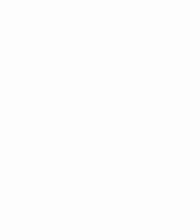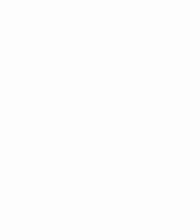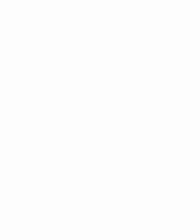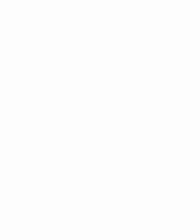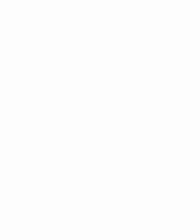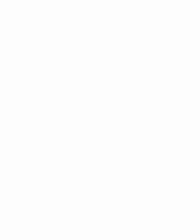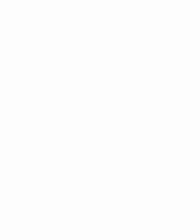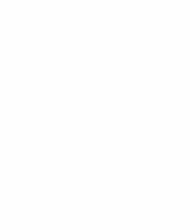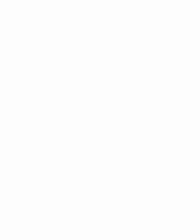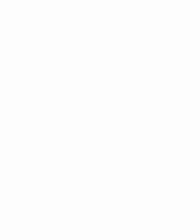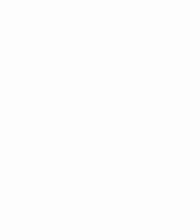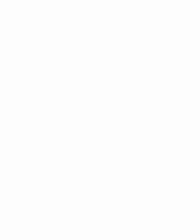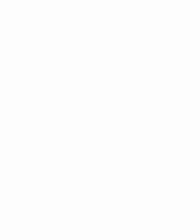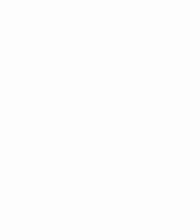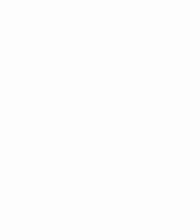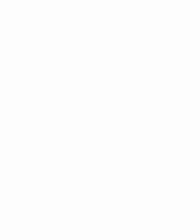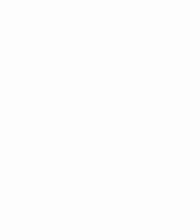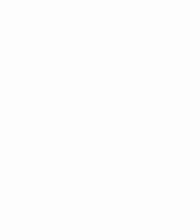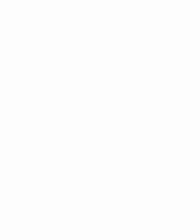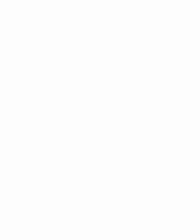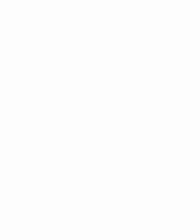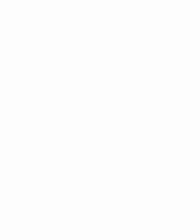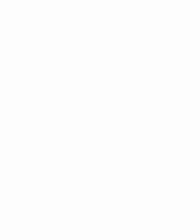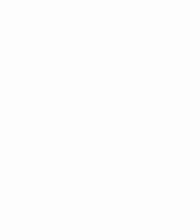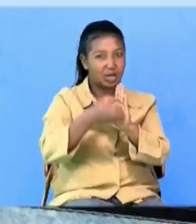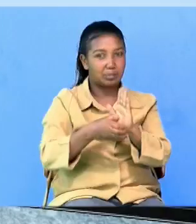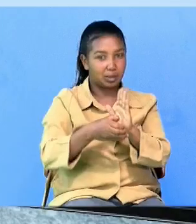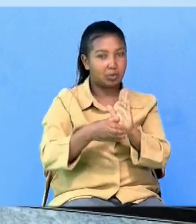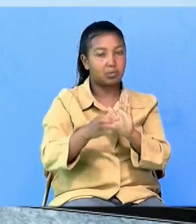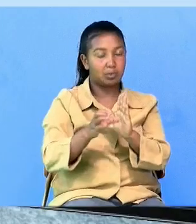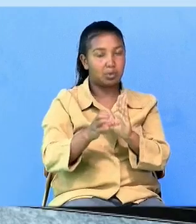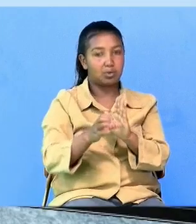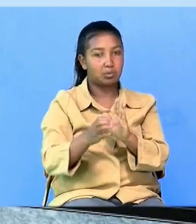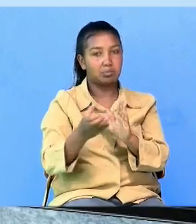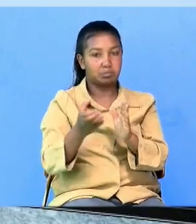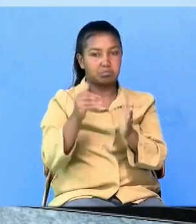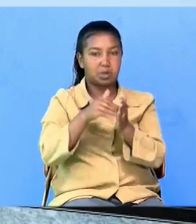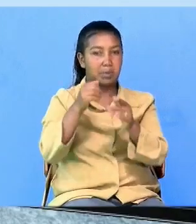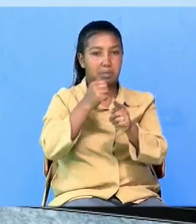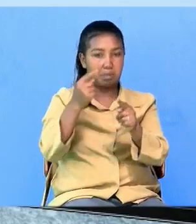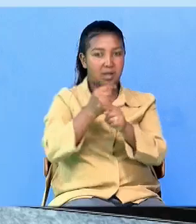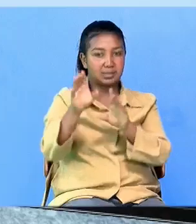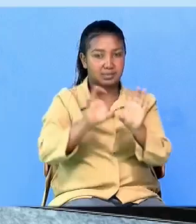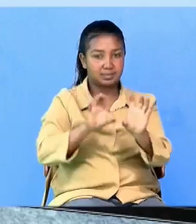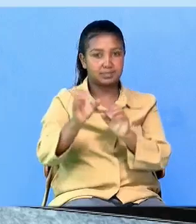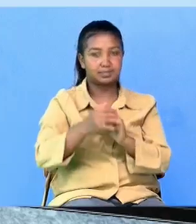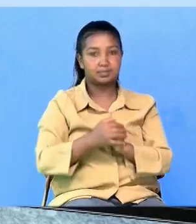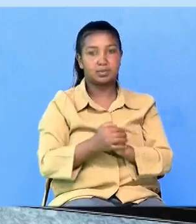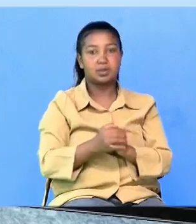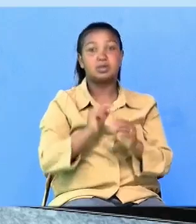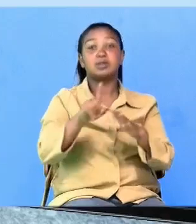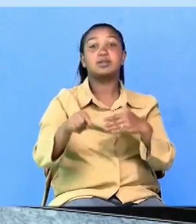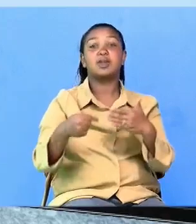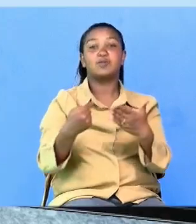go to the next tense, we'll see it in the next chapter, hopefully, you'll practice beautifully without any difficulties. Therefore,